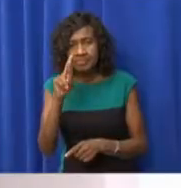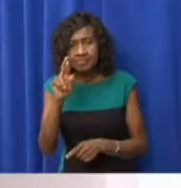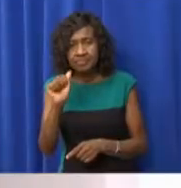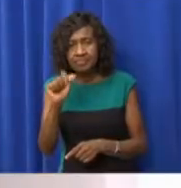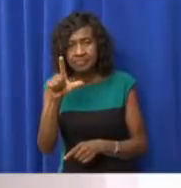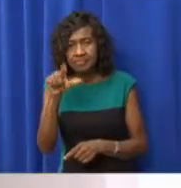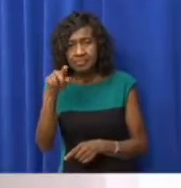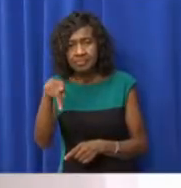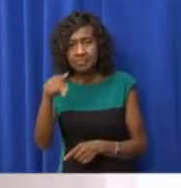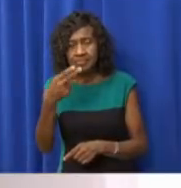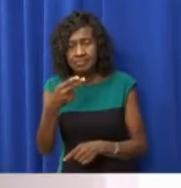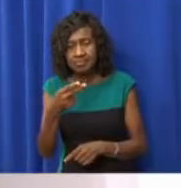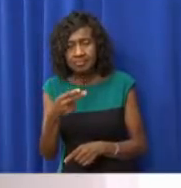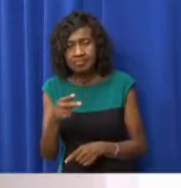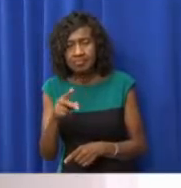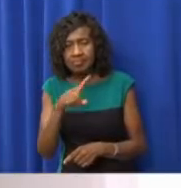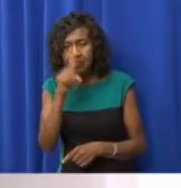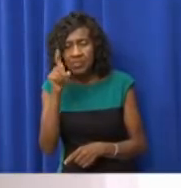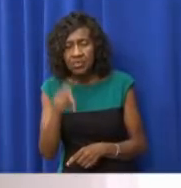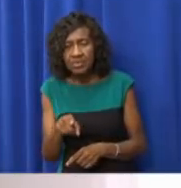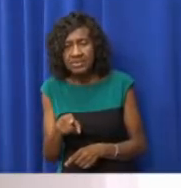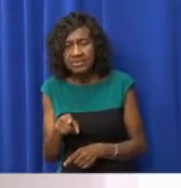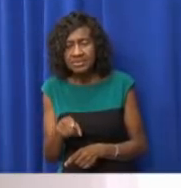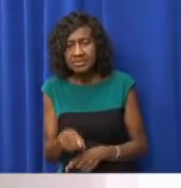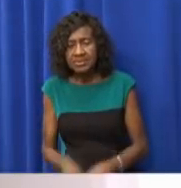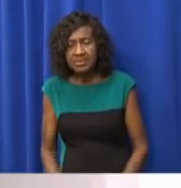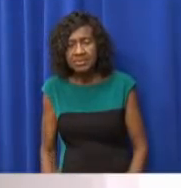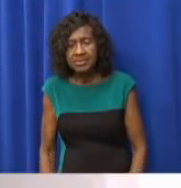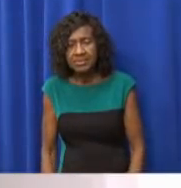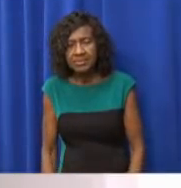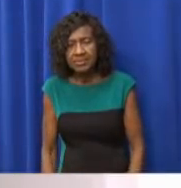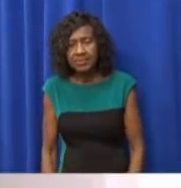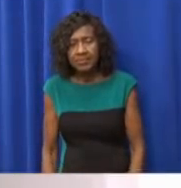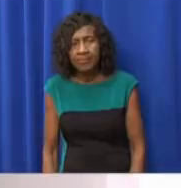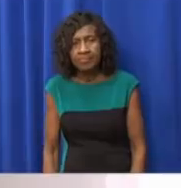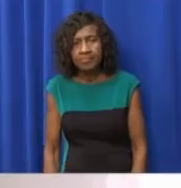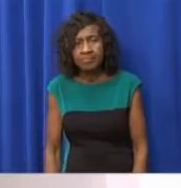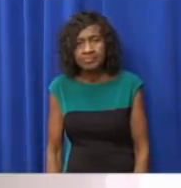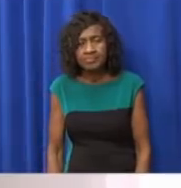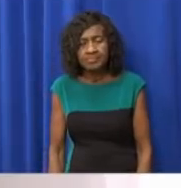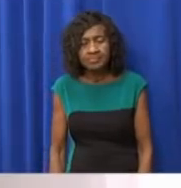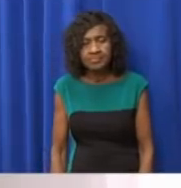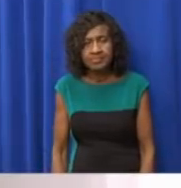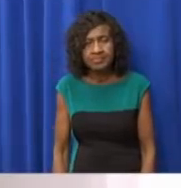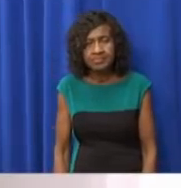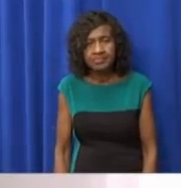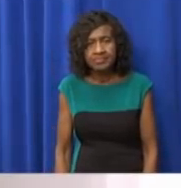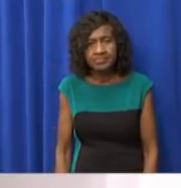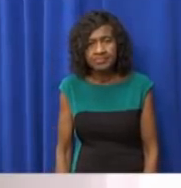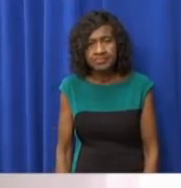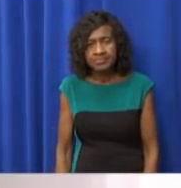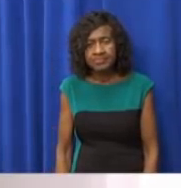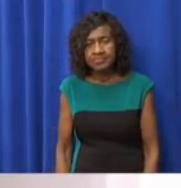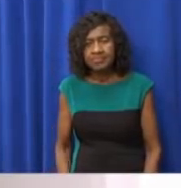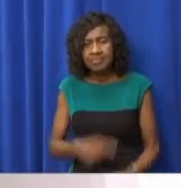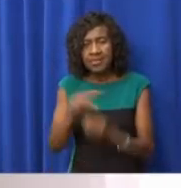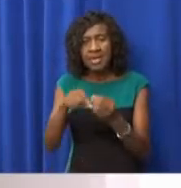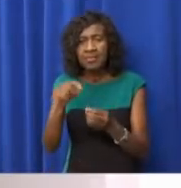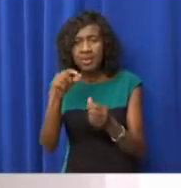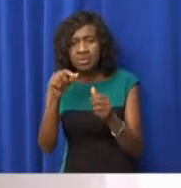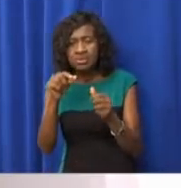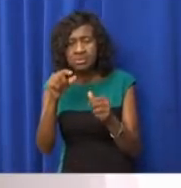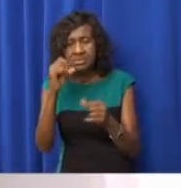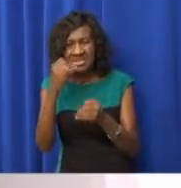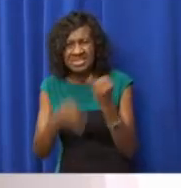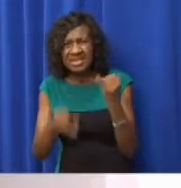members of the panel. It's Premier, the first question is for you, and following on from Kayla's last question regarding the alphabet system, could you just